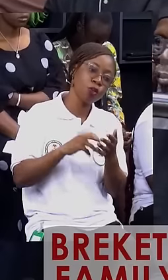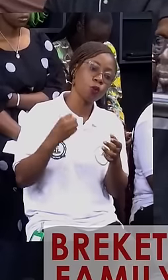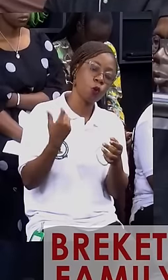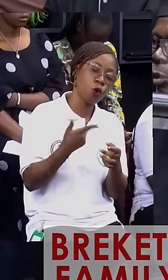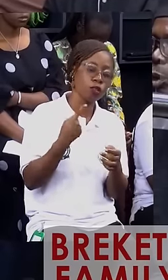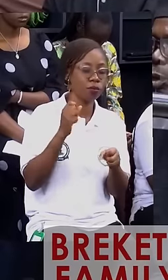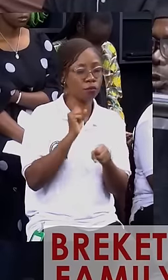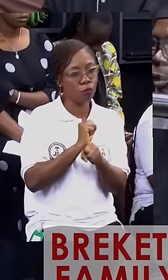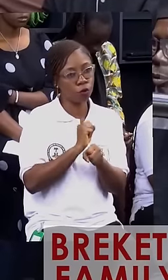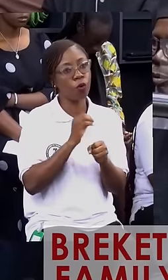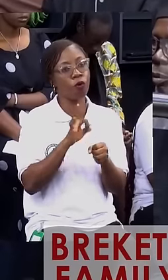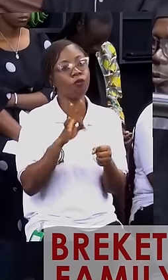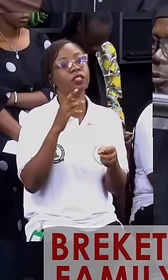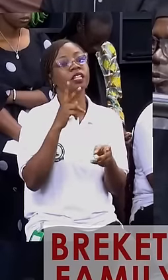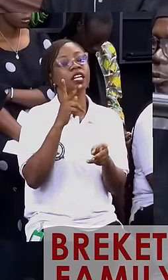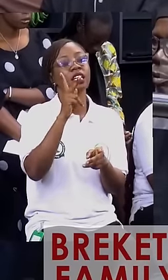So